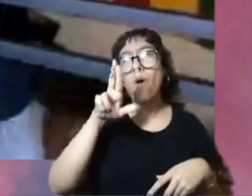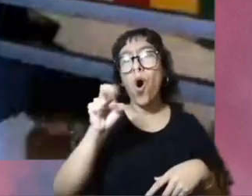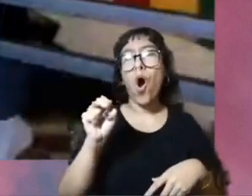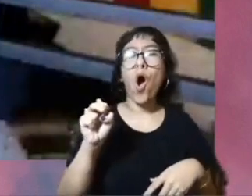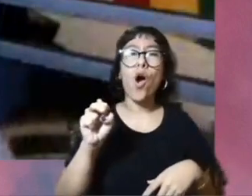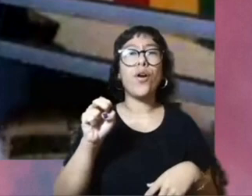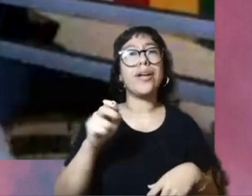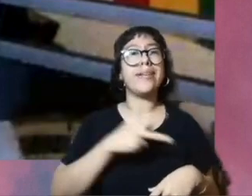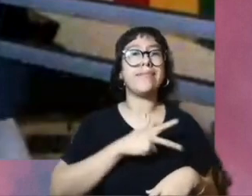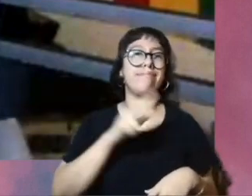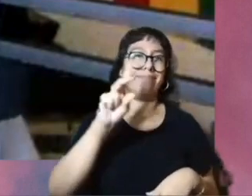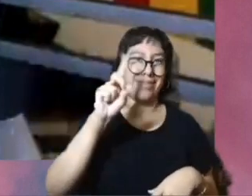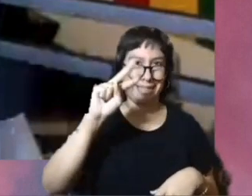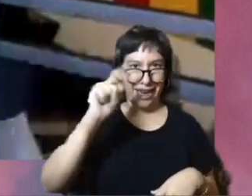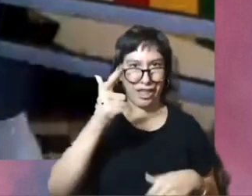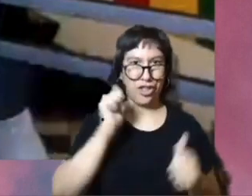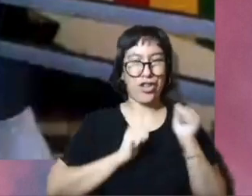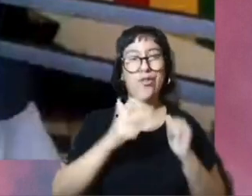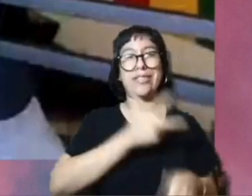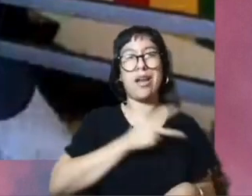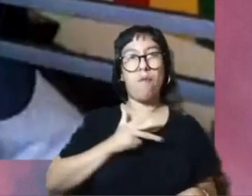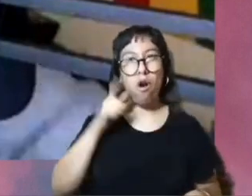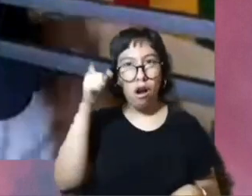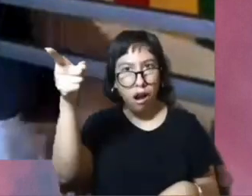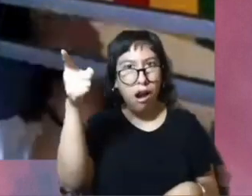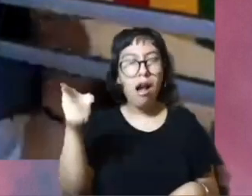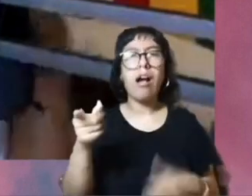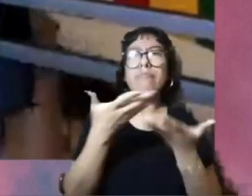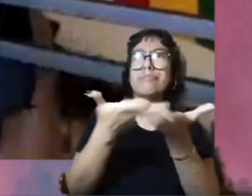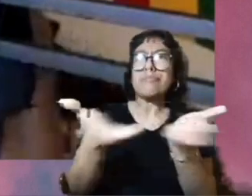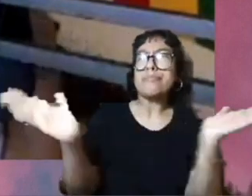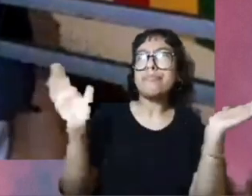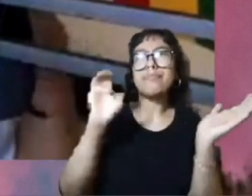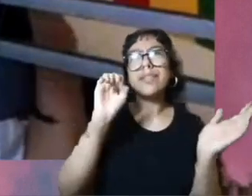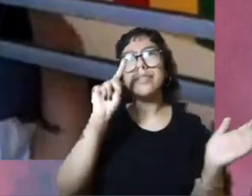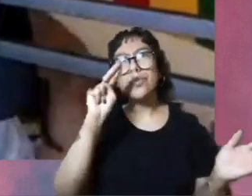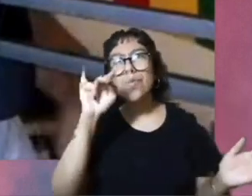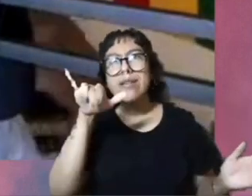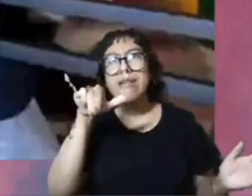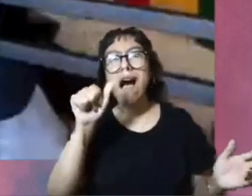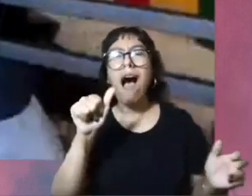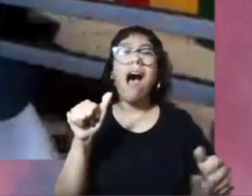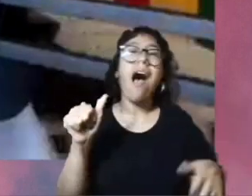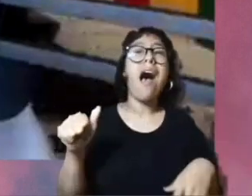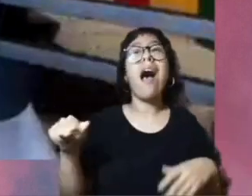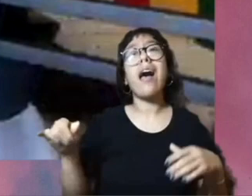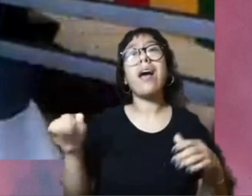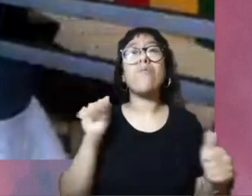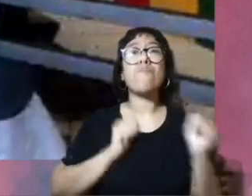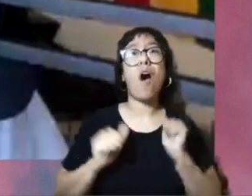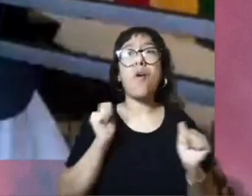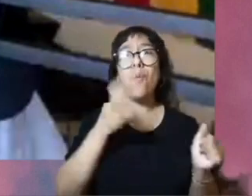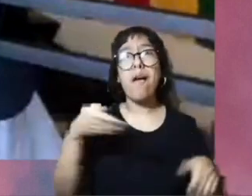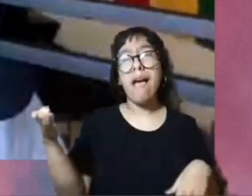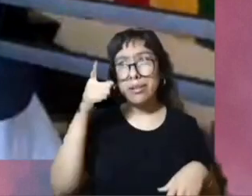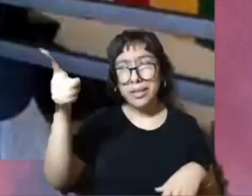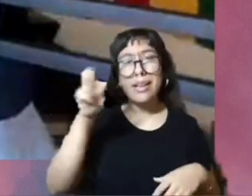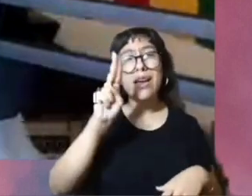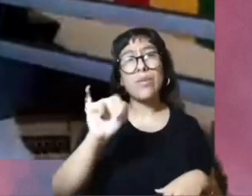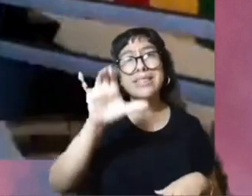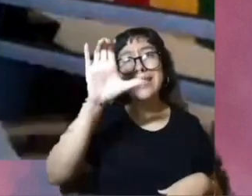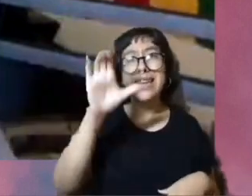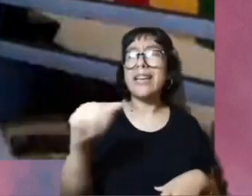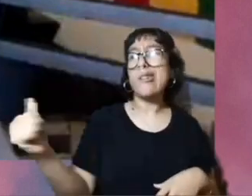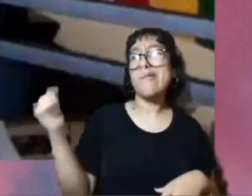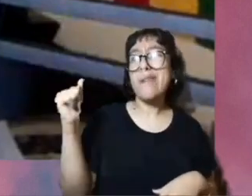in Denmark, a public square in Estonia, a Broadway stage in New York City, in the back rooms of dive bars,